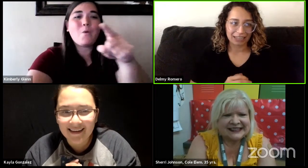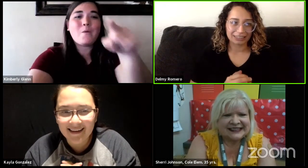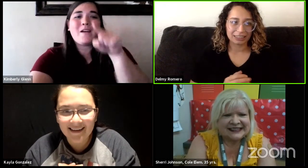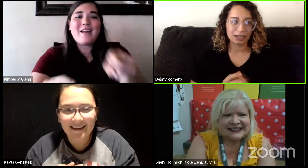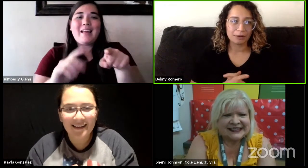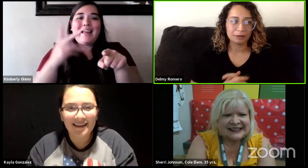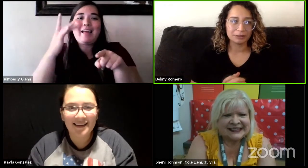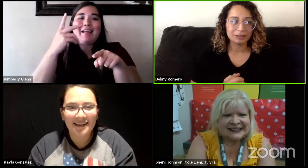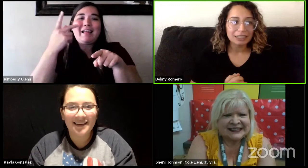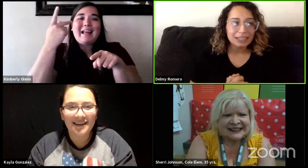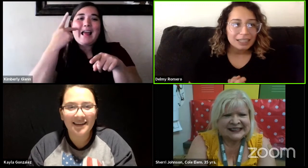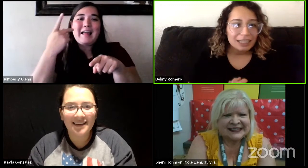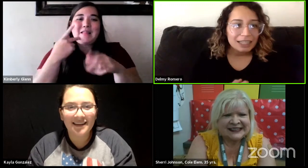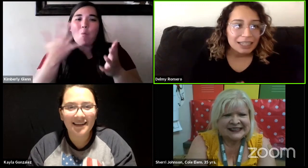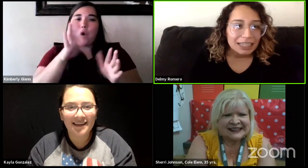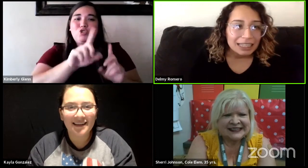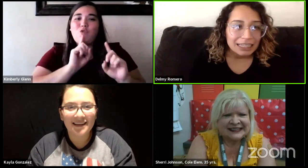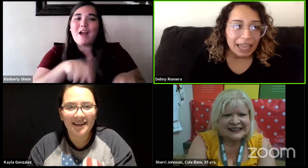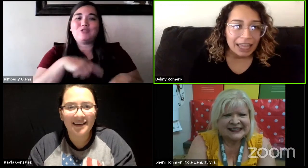Acting.